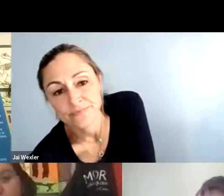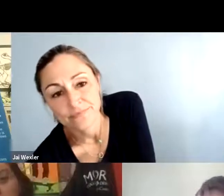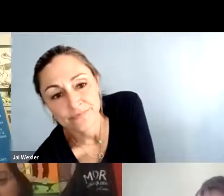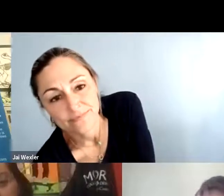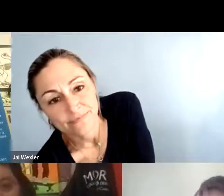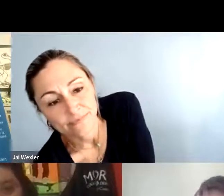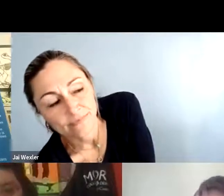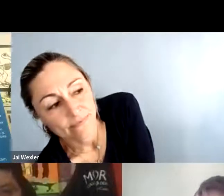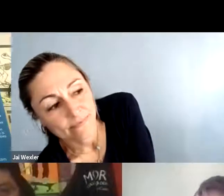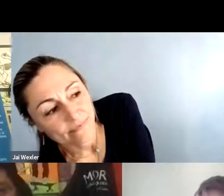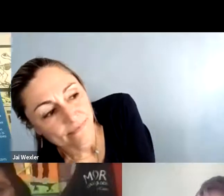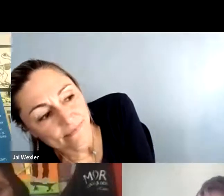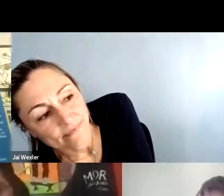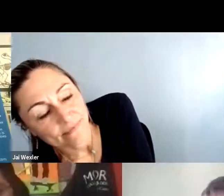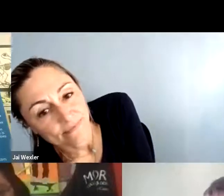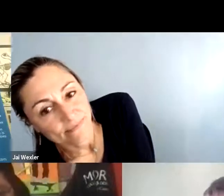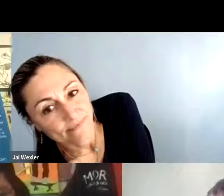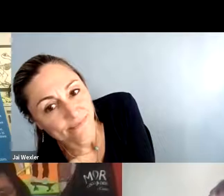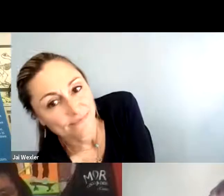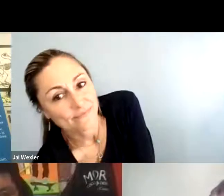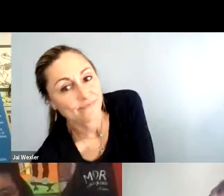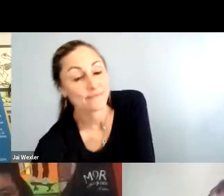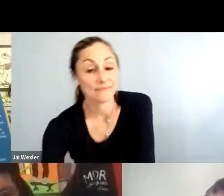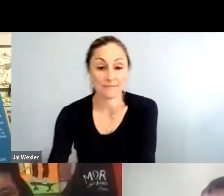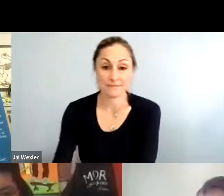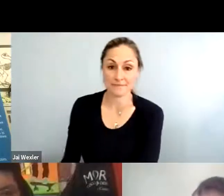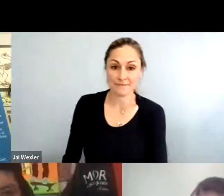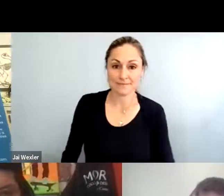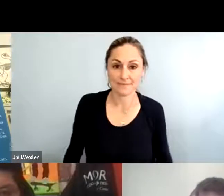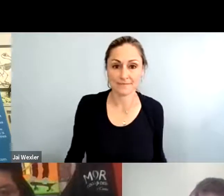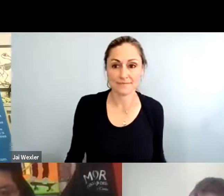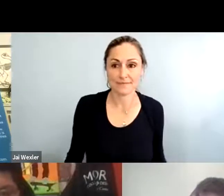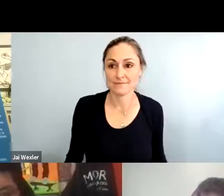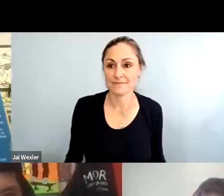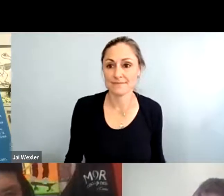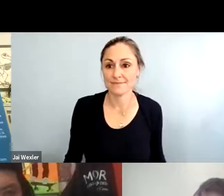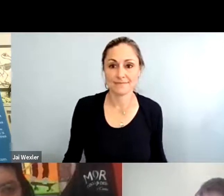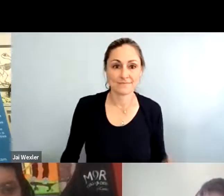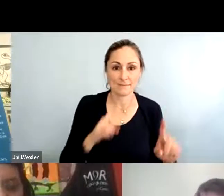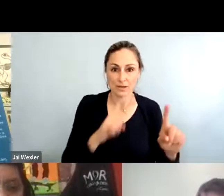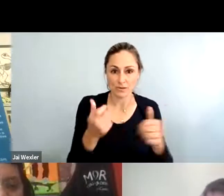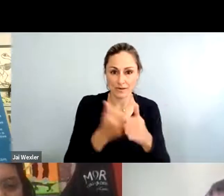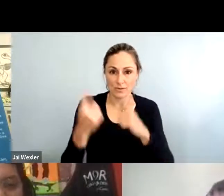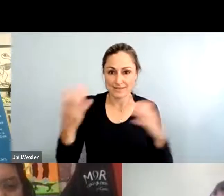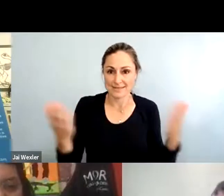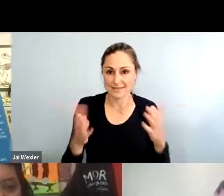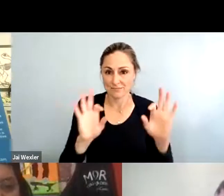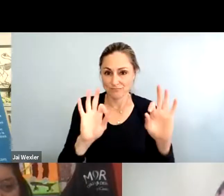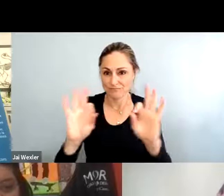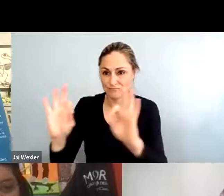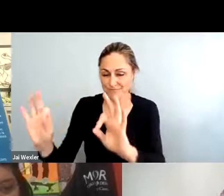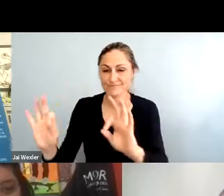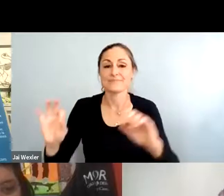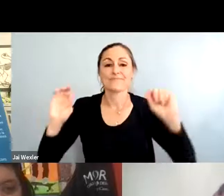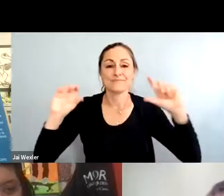Give me one second. Let me make sure that everybody is here. There we are. All of us are on